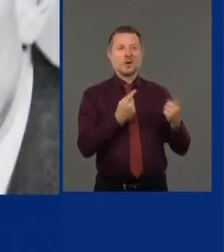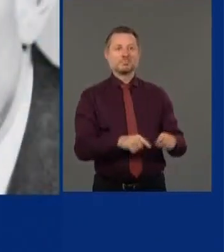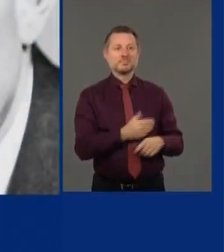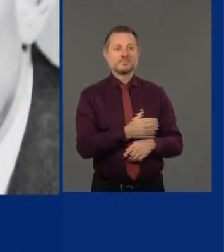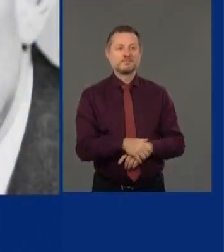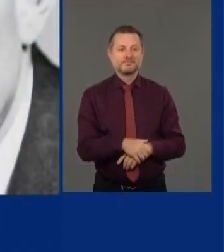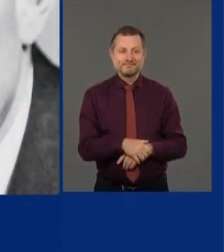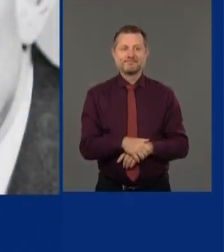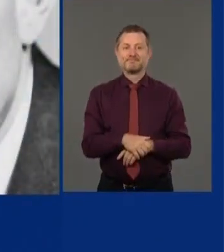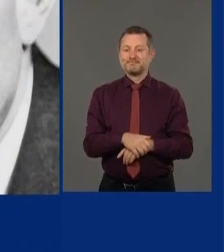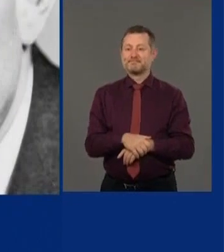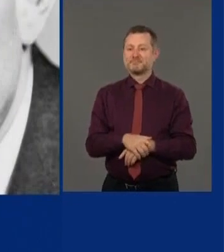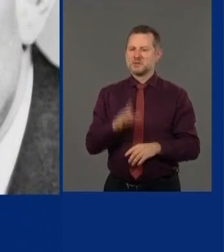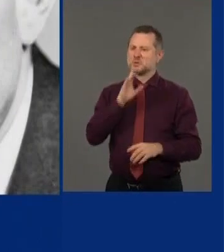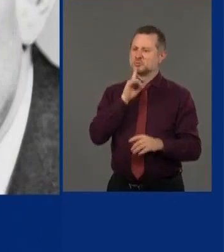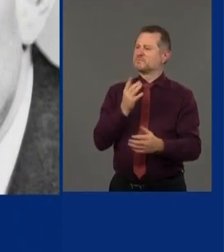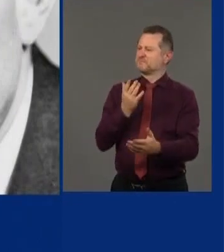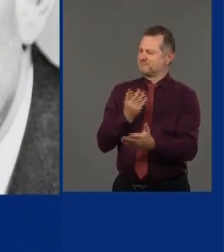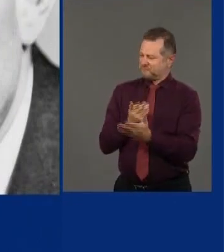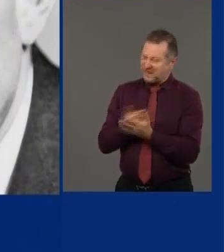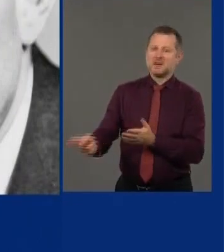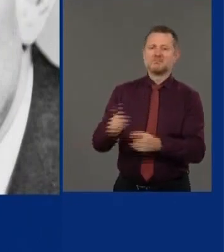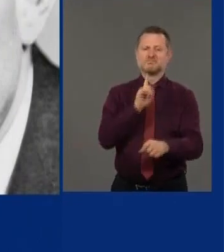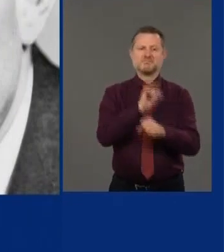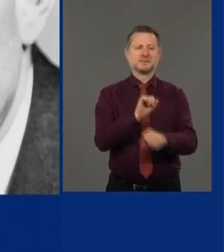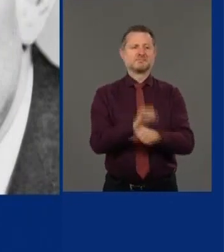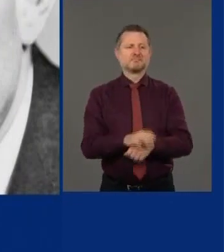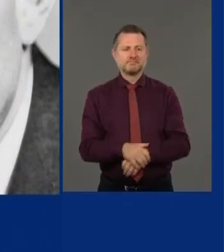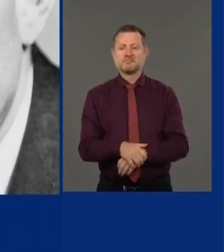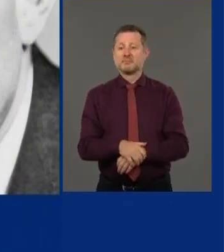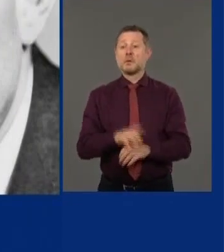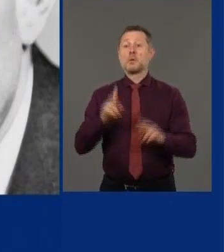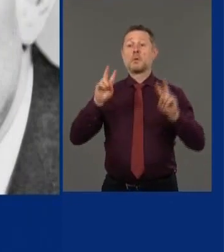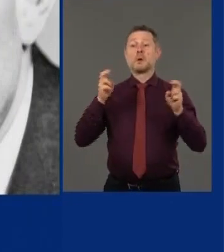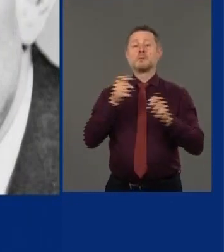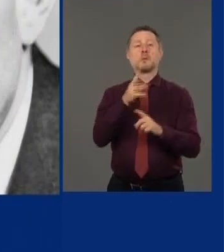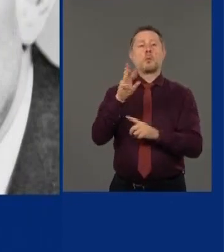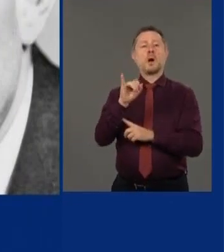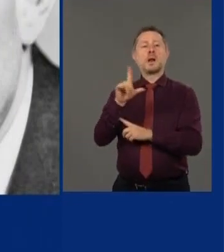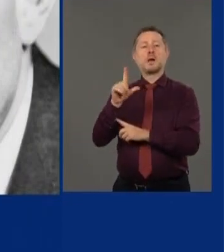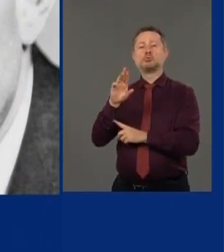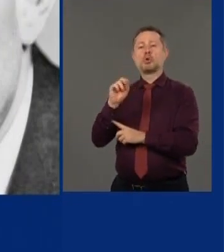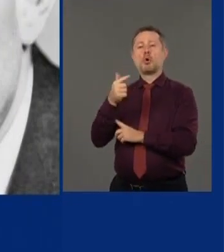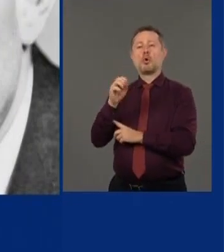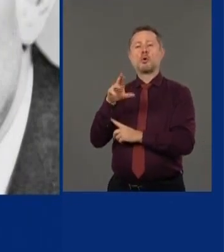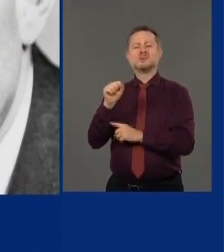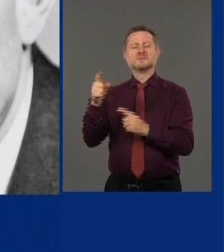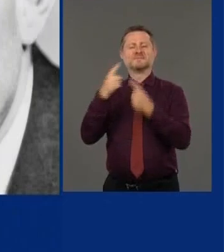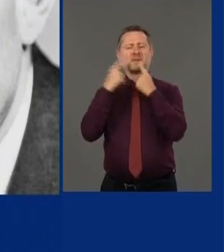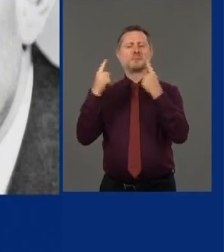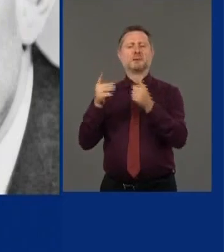and it has been a failure. Will Rogers, when you find yourself in a hole, stop